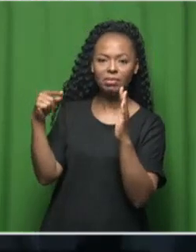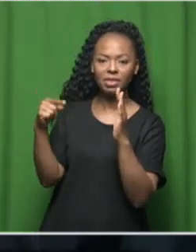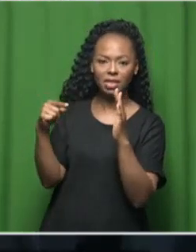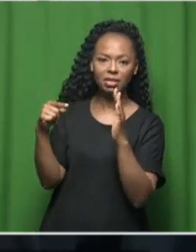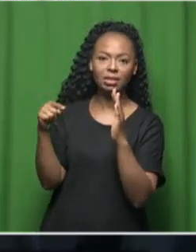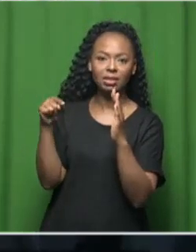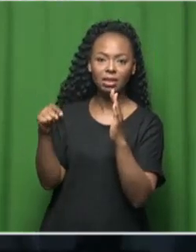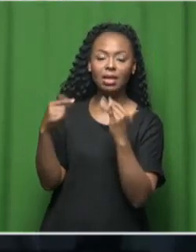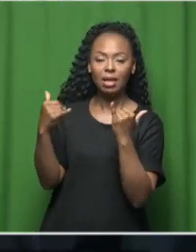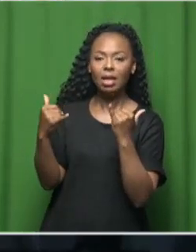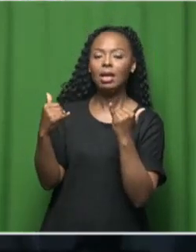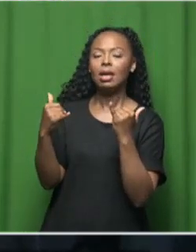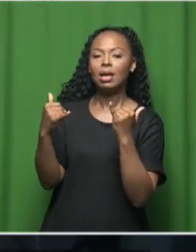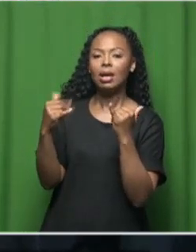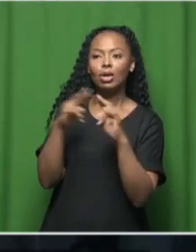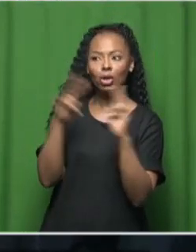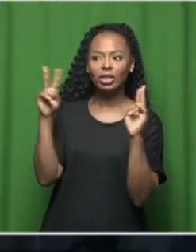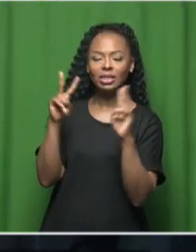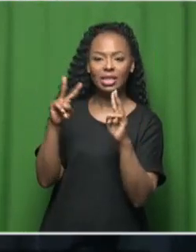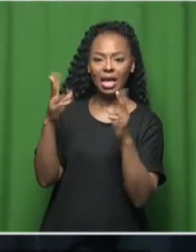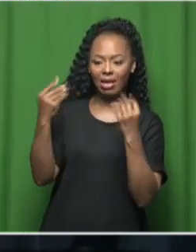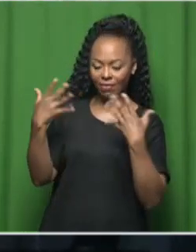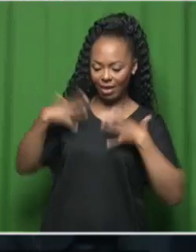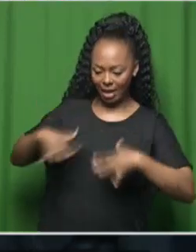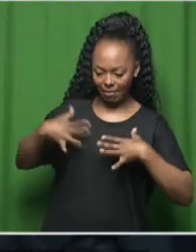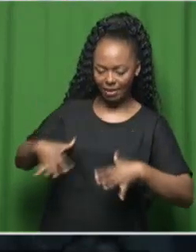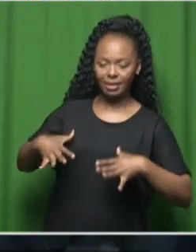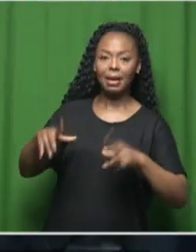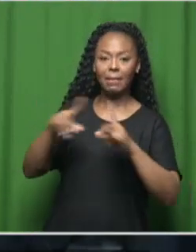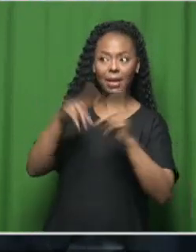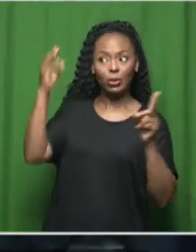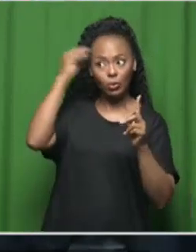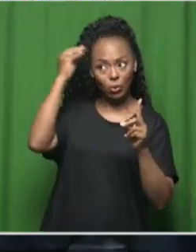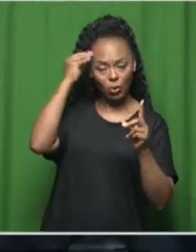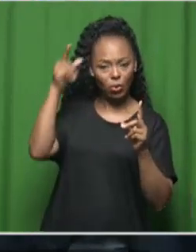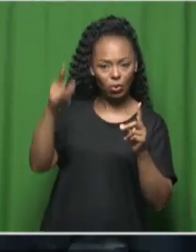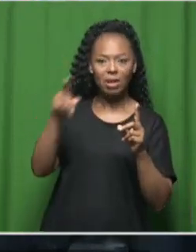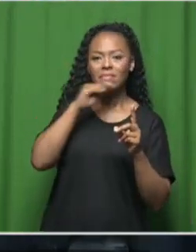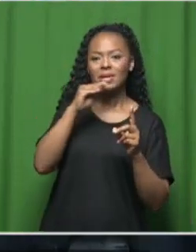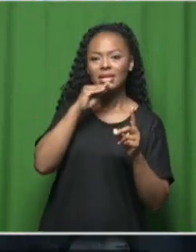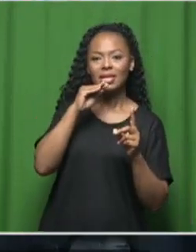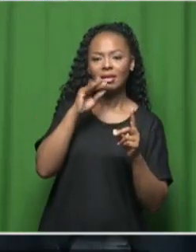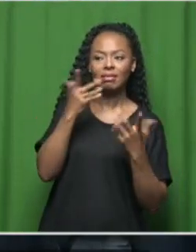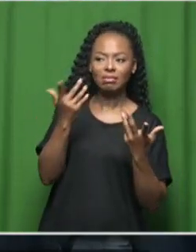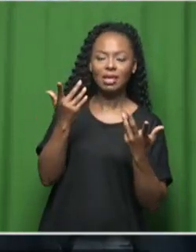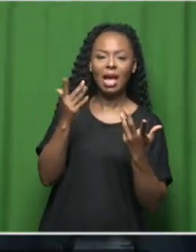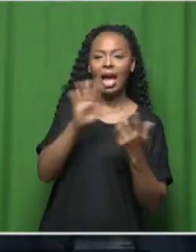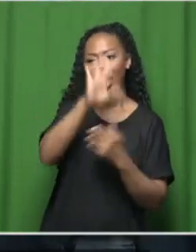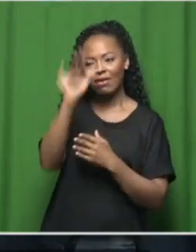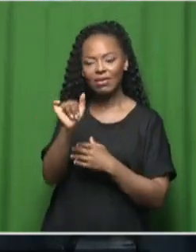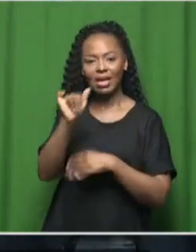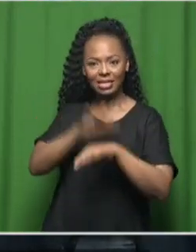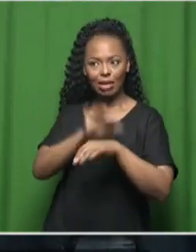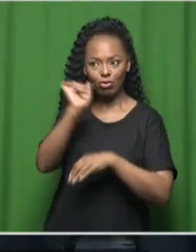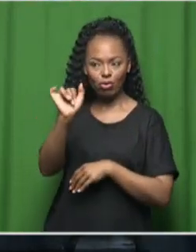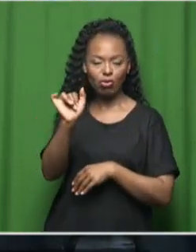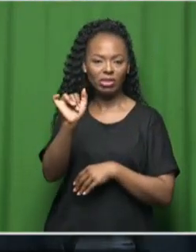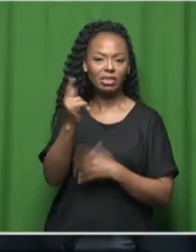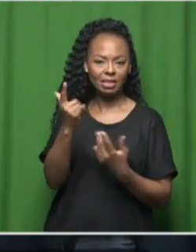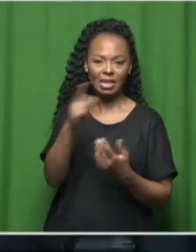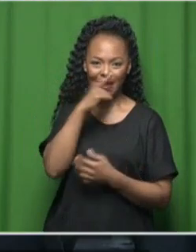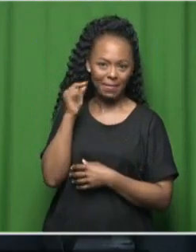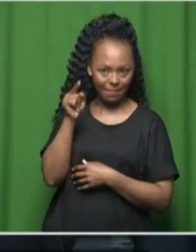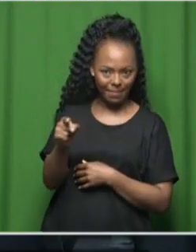a different garment, but she's aware of it, but it's not, maybe it's Africa Your Time is now, but in a different way. Maybe it's used now